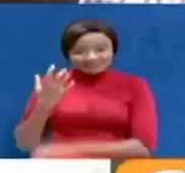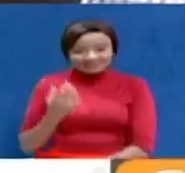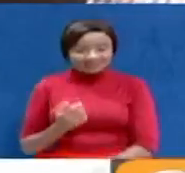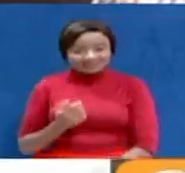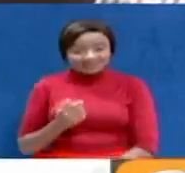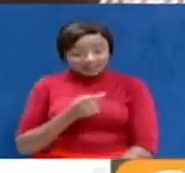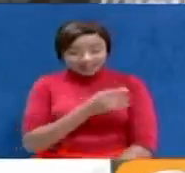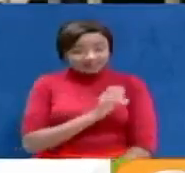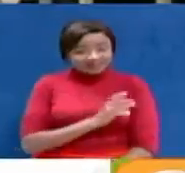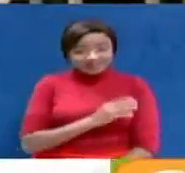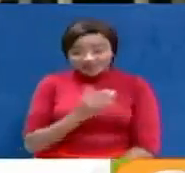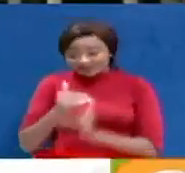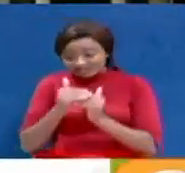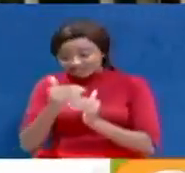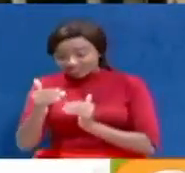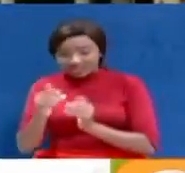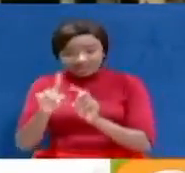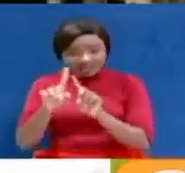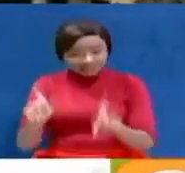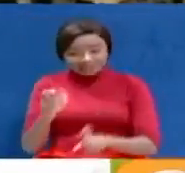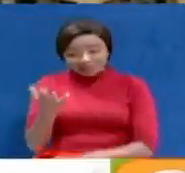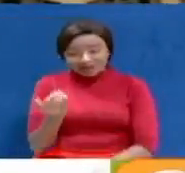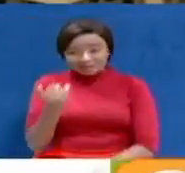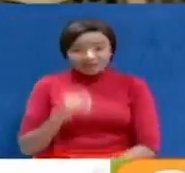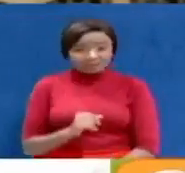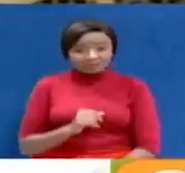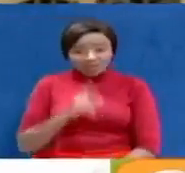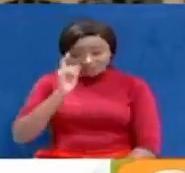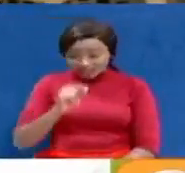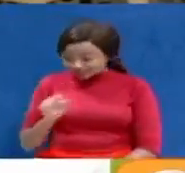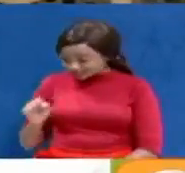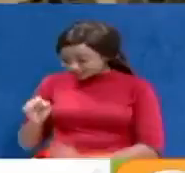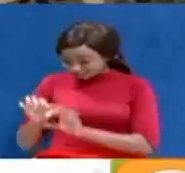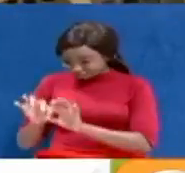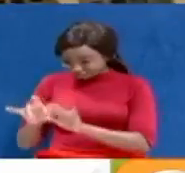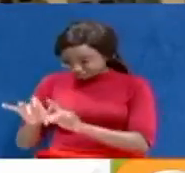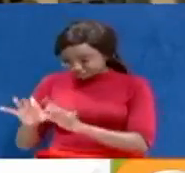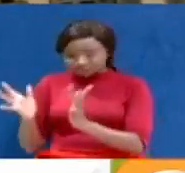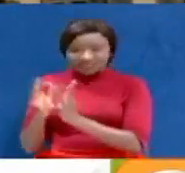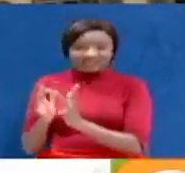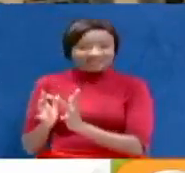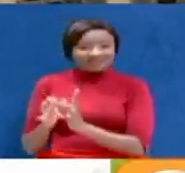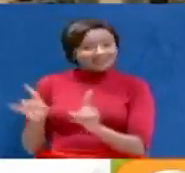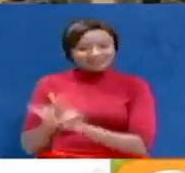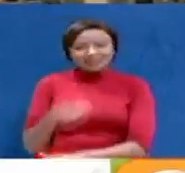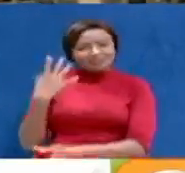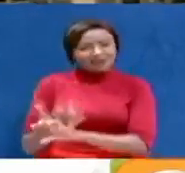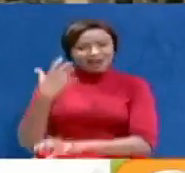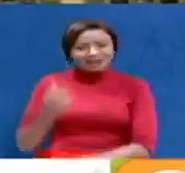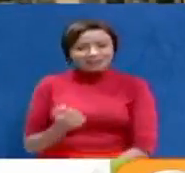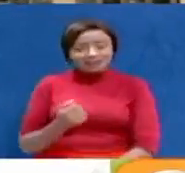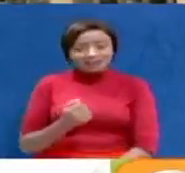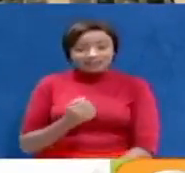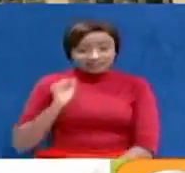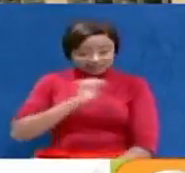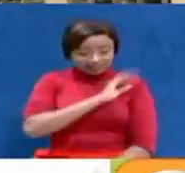to him is the upcoming end semester exams that is also required to write online following a decision by the University Senate on May